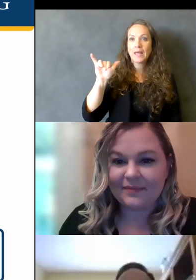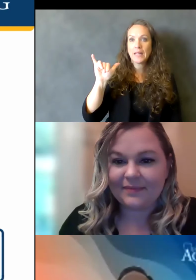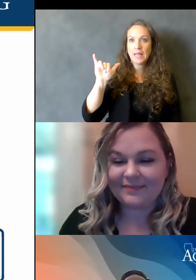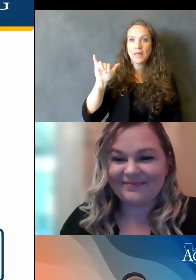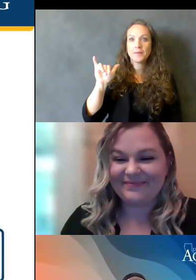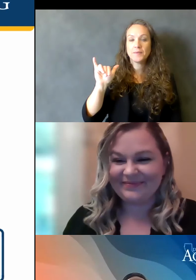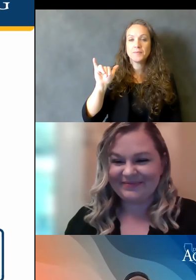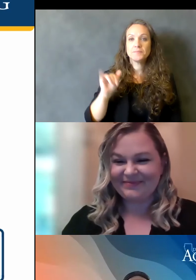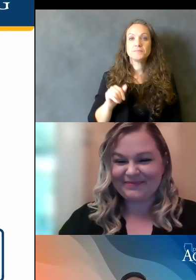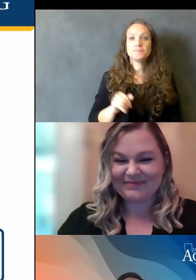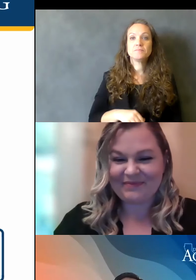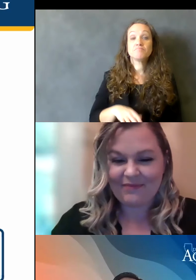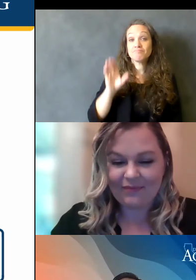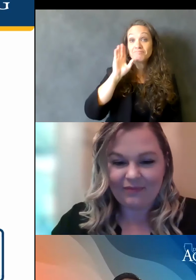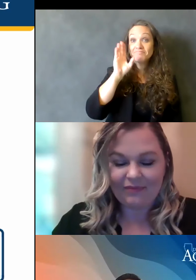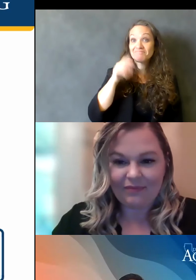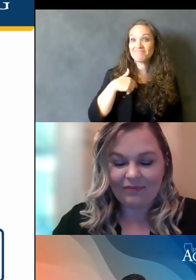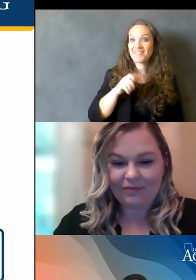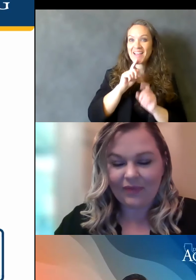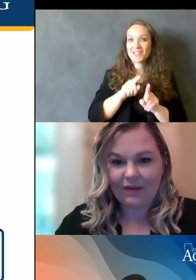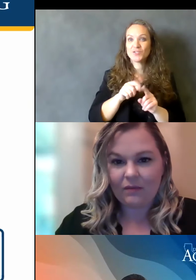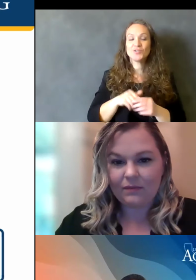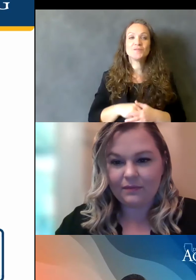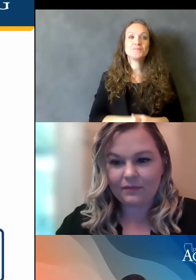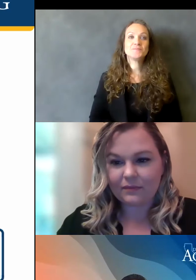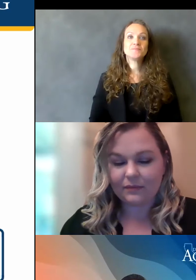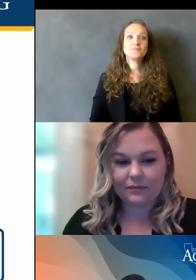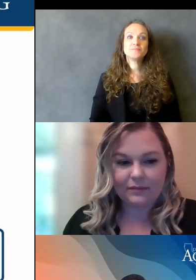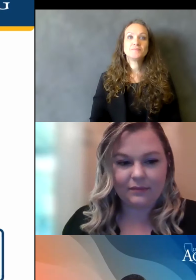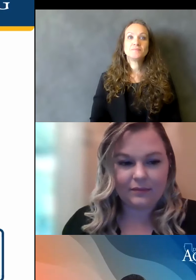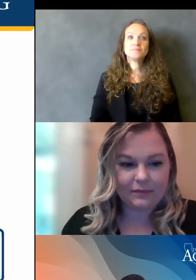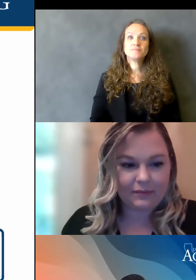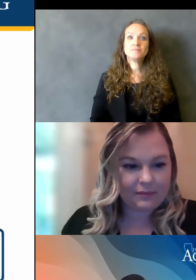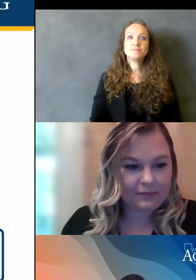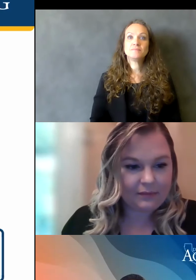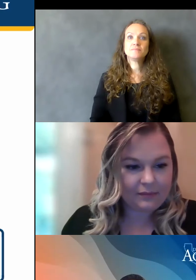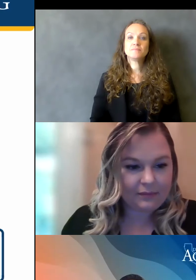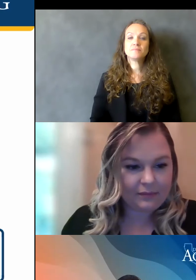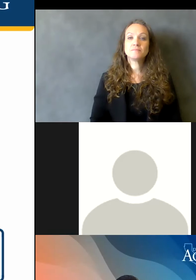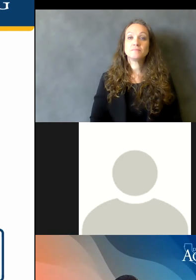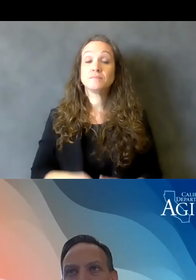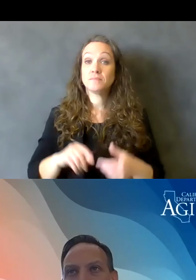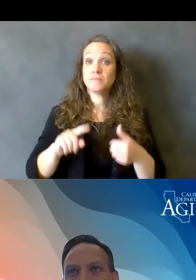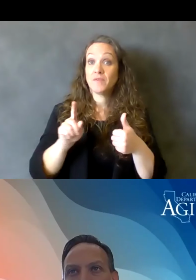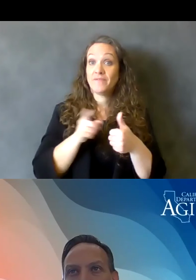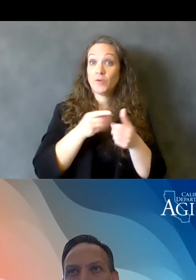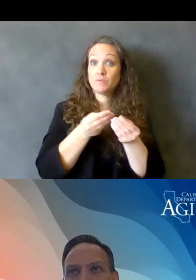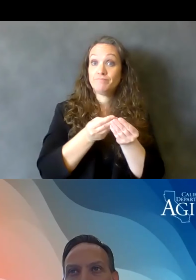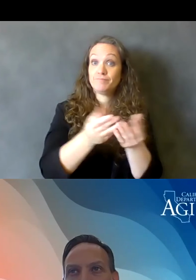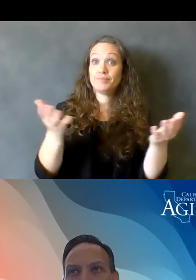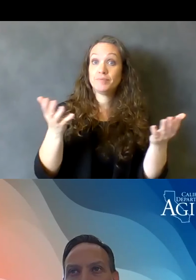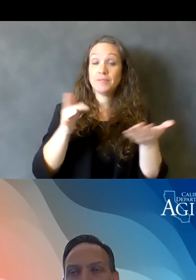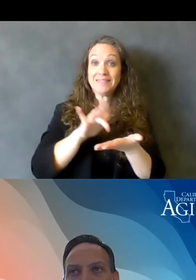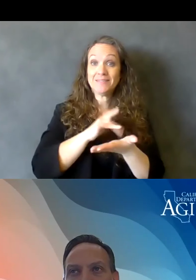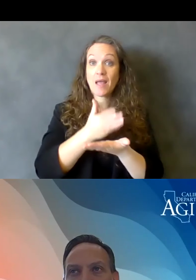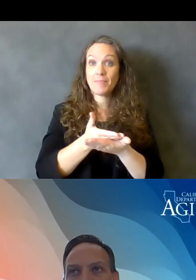video. So with the initial distribution of tablets, we did have a limited amount